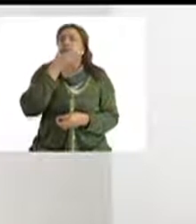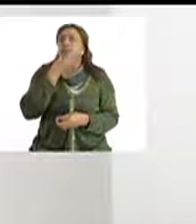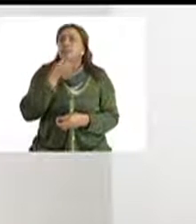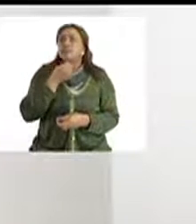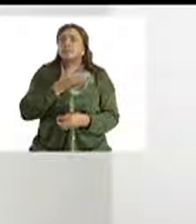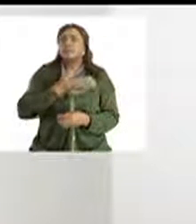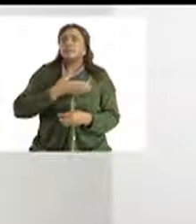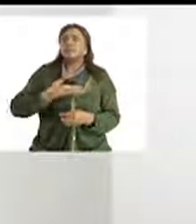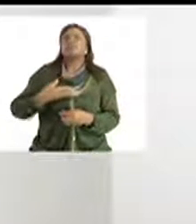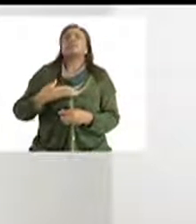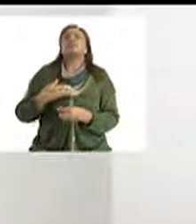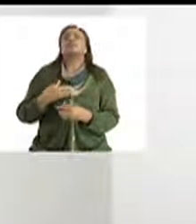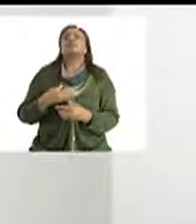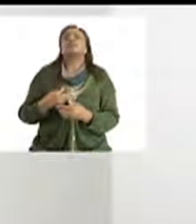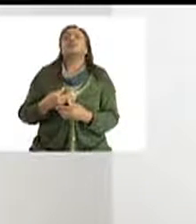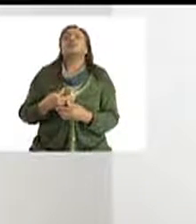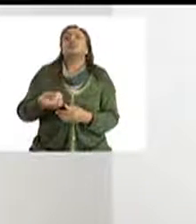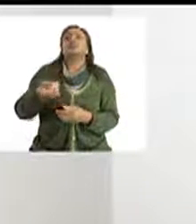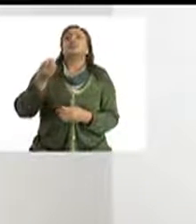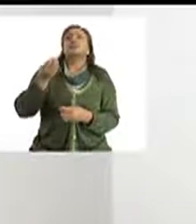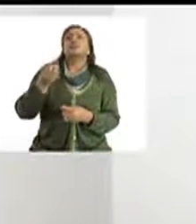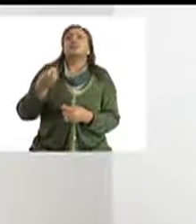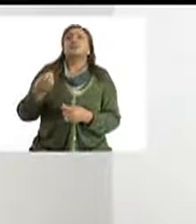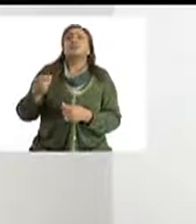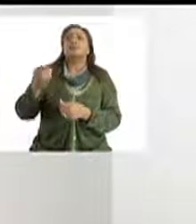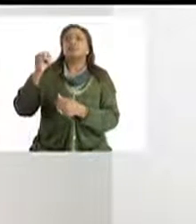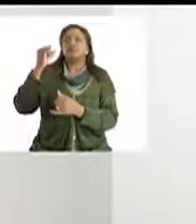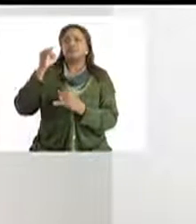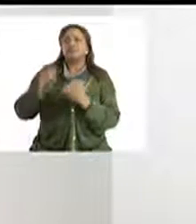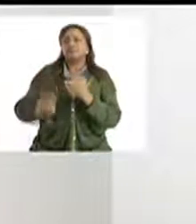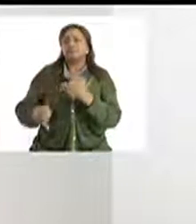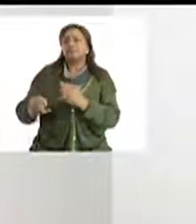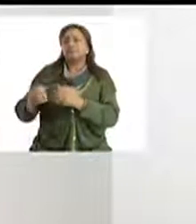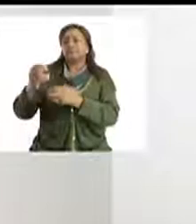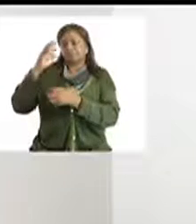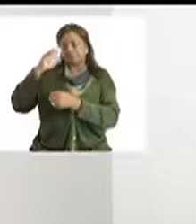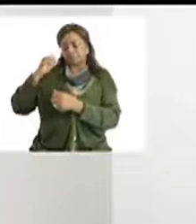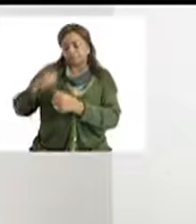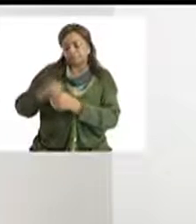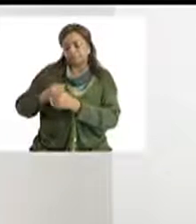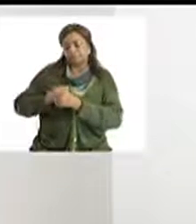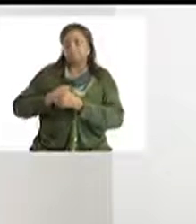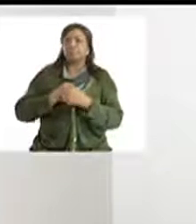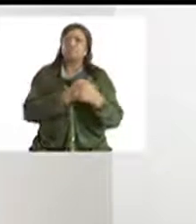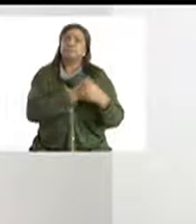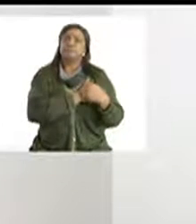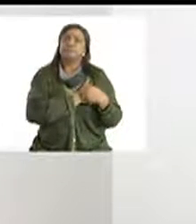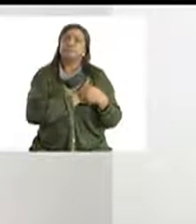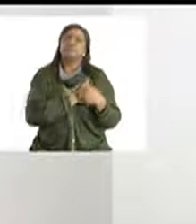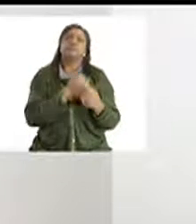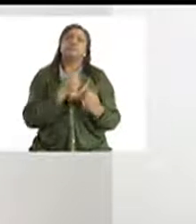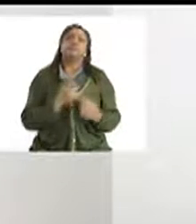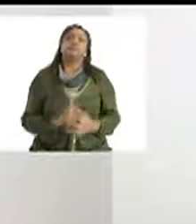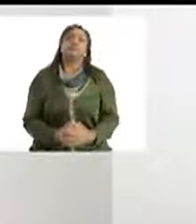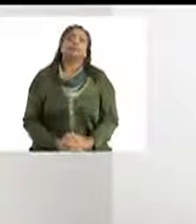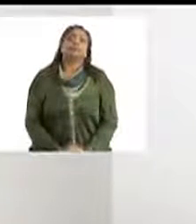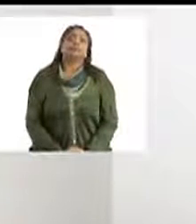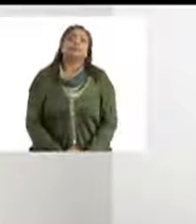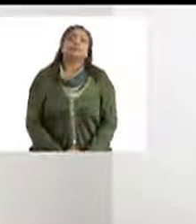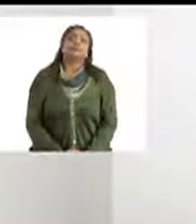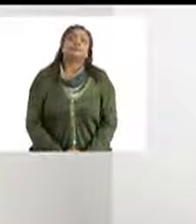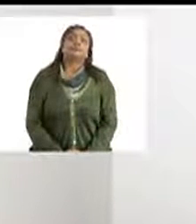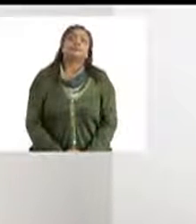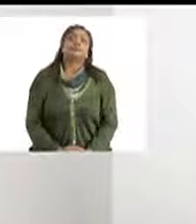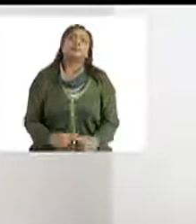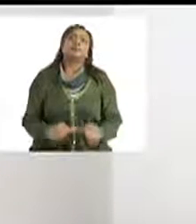next stage will be the adulthood, as you can see. And the last stage is the old age.